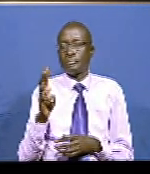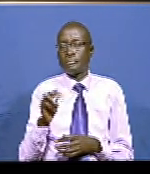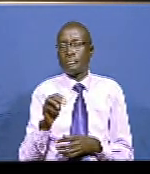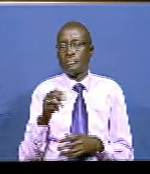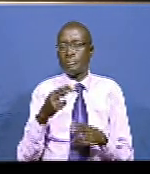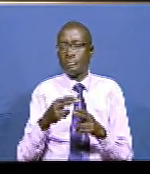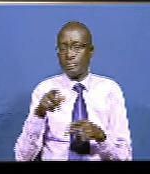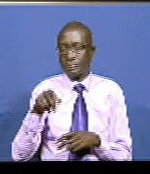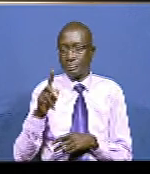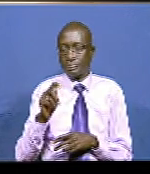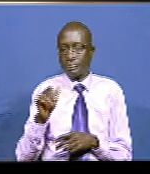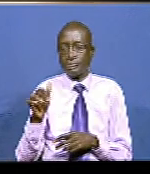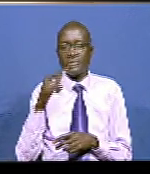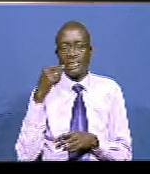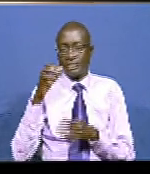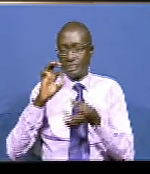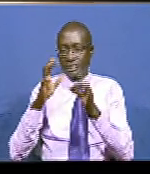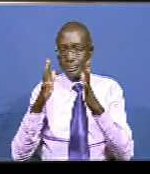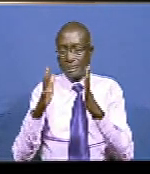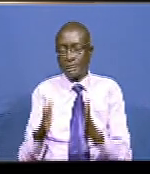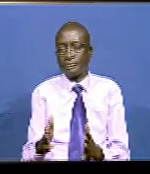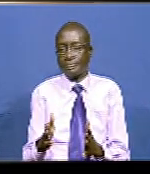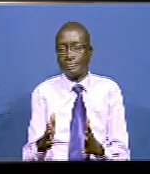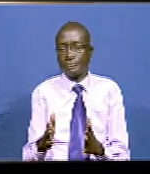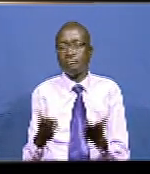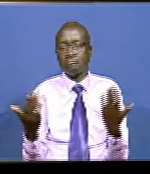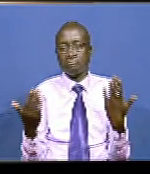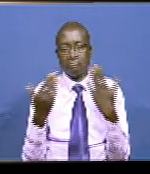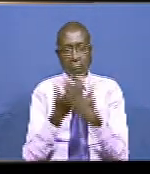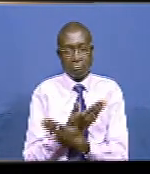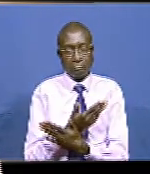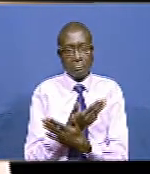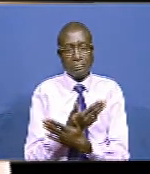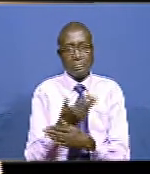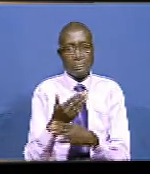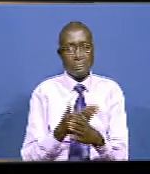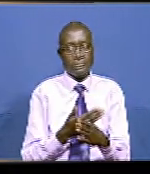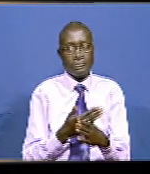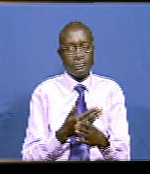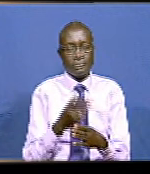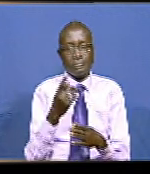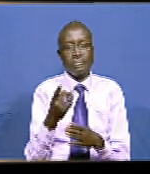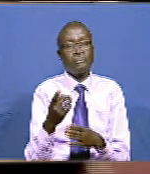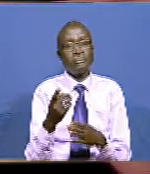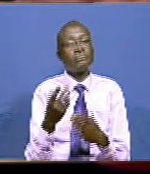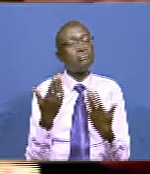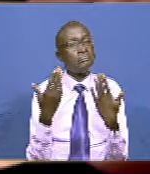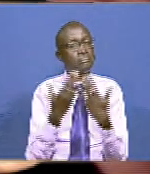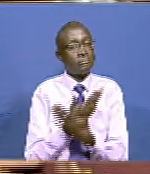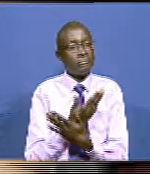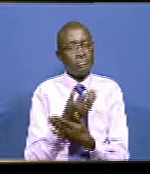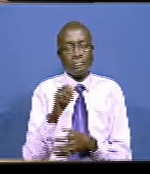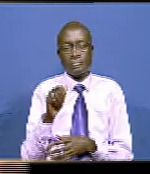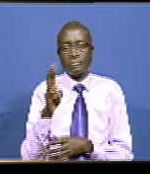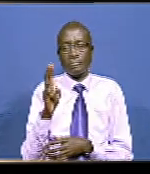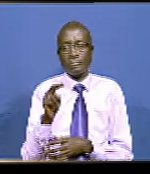Musel, and Steve Dunde has been our sign language interpreter tonight. Just before you really say it's a night, Awana, it's over to